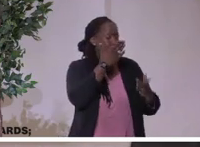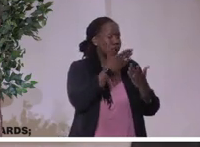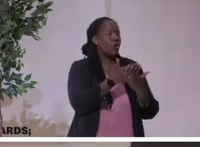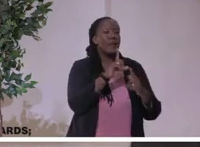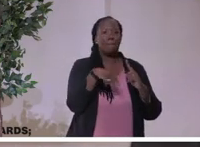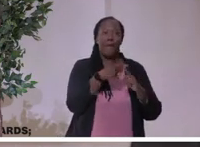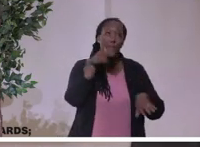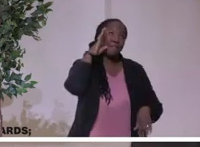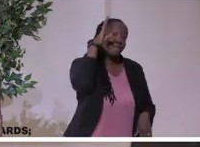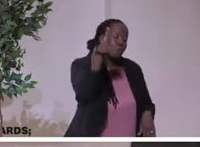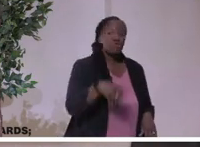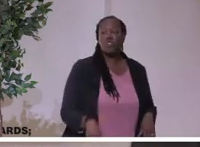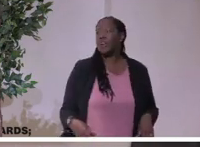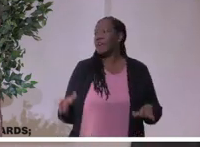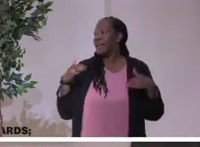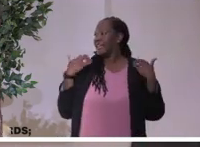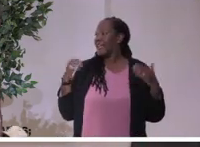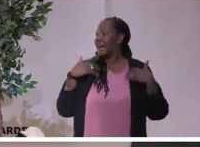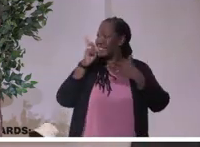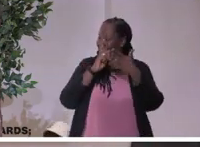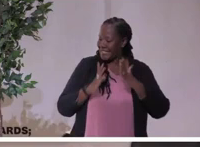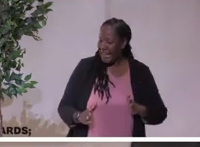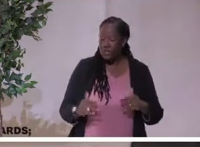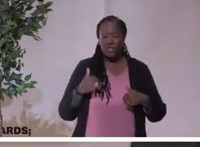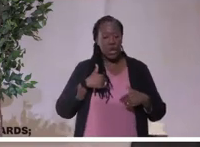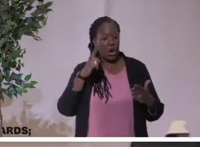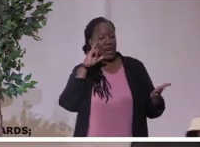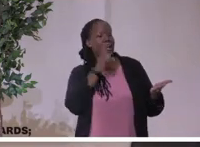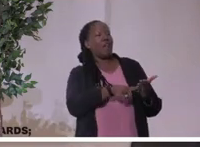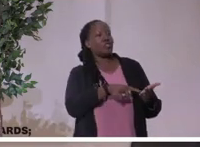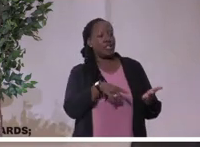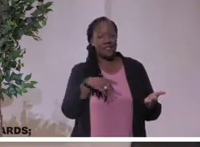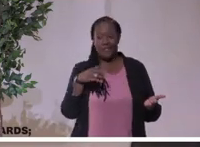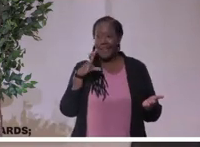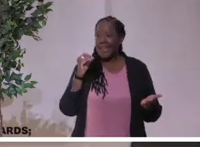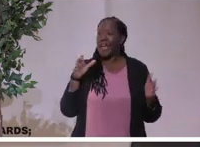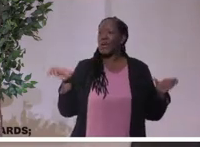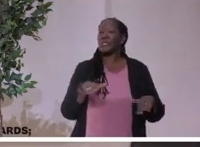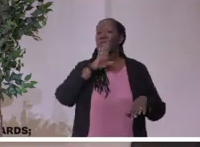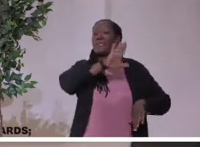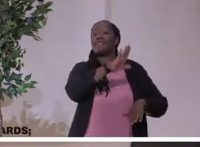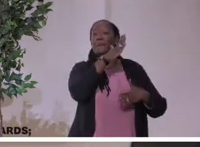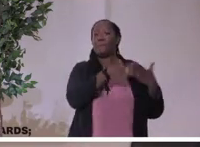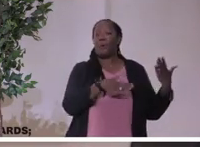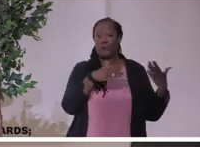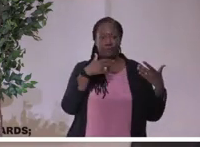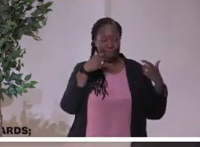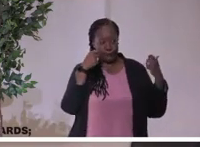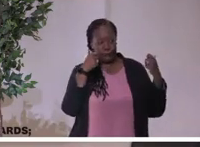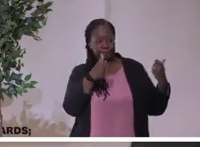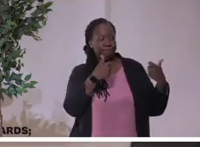young designers are acknowledging it and doing their part in trying to